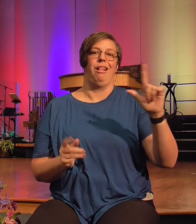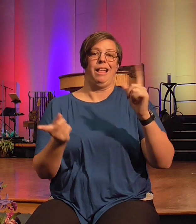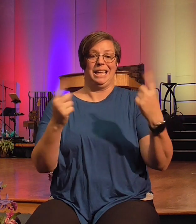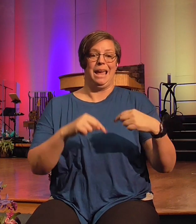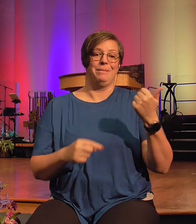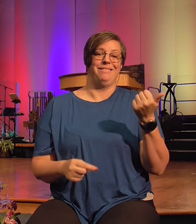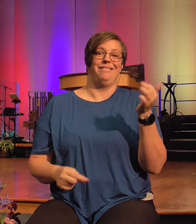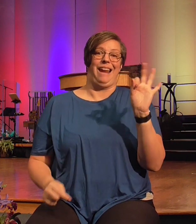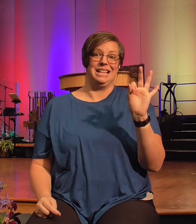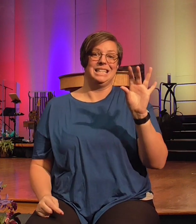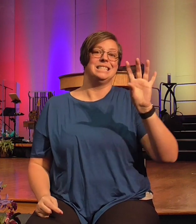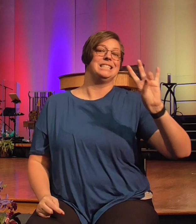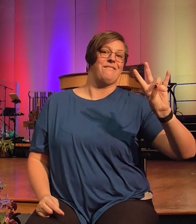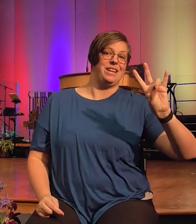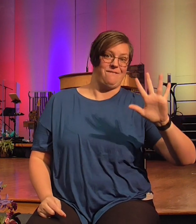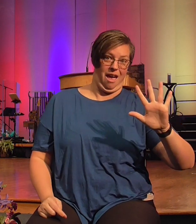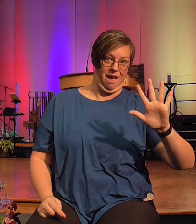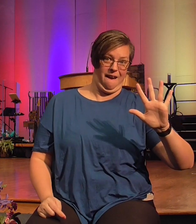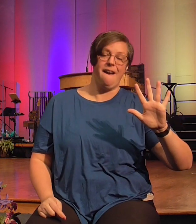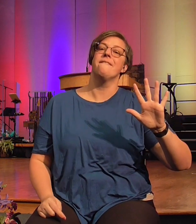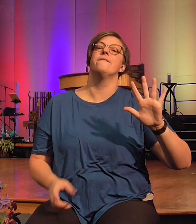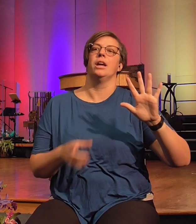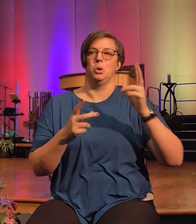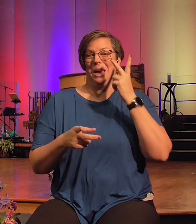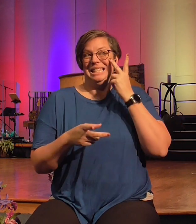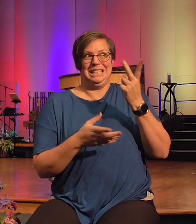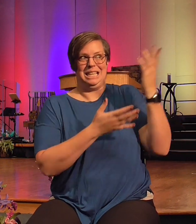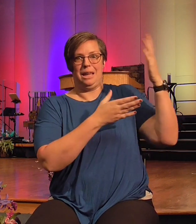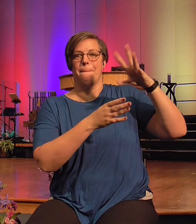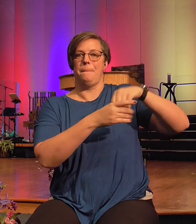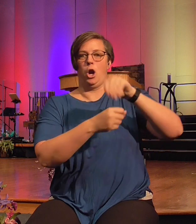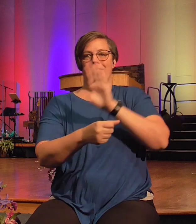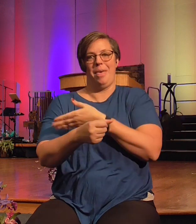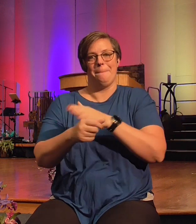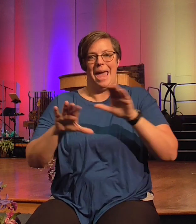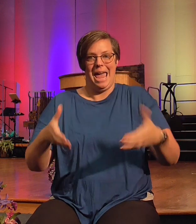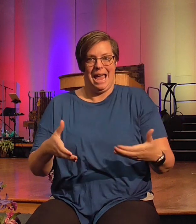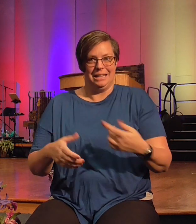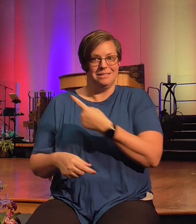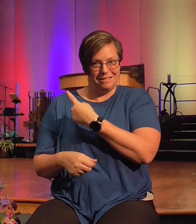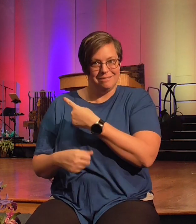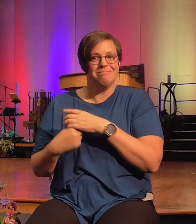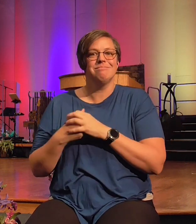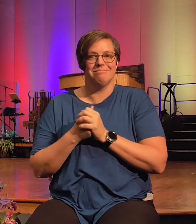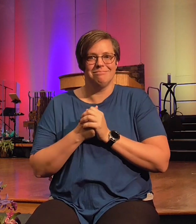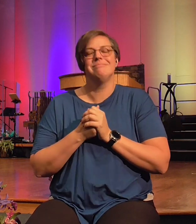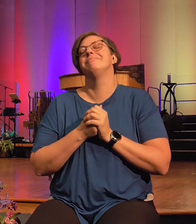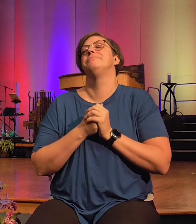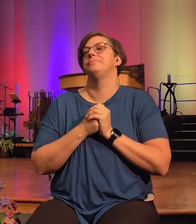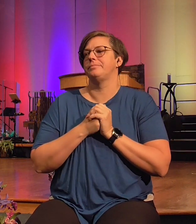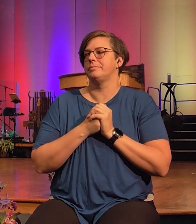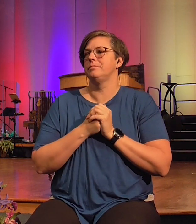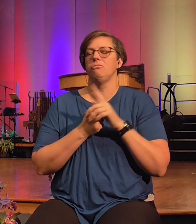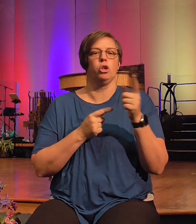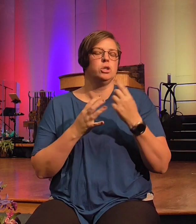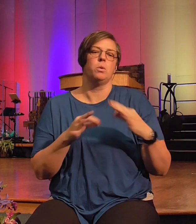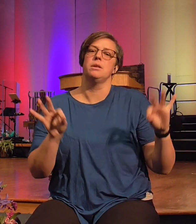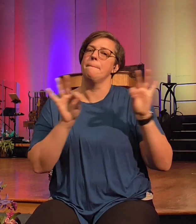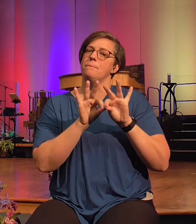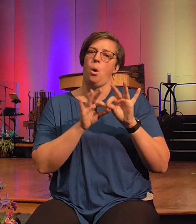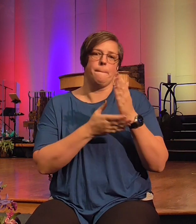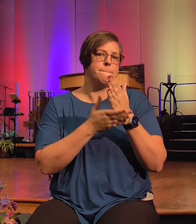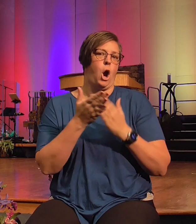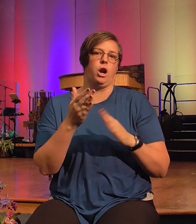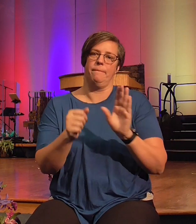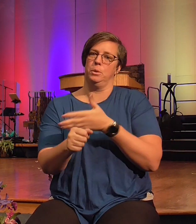1975, was part of you can see there, part of the band that we had here, was an important part of our